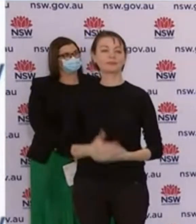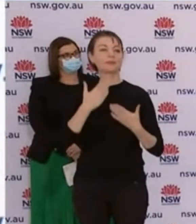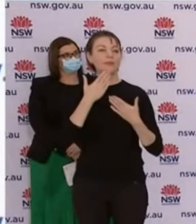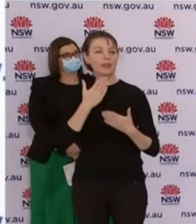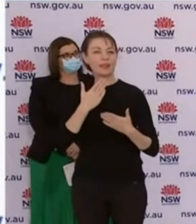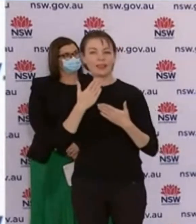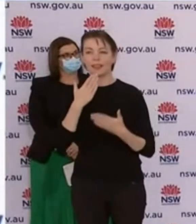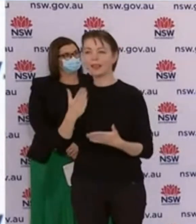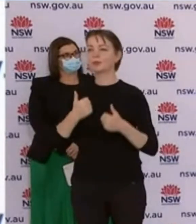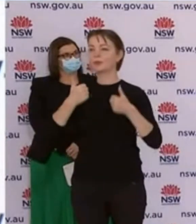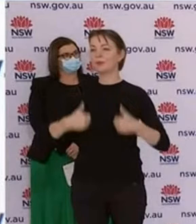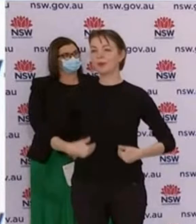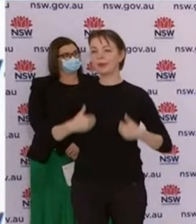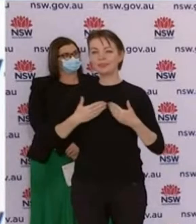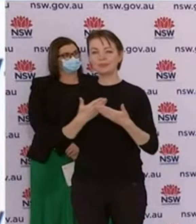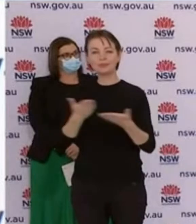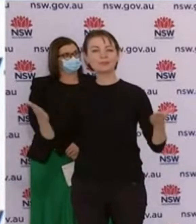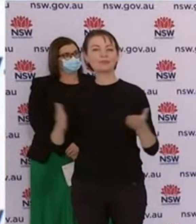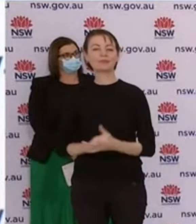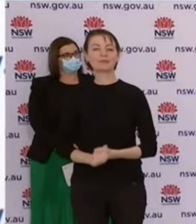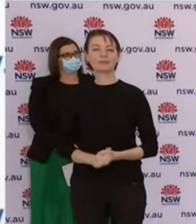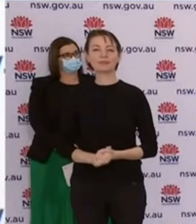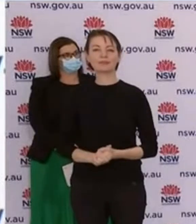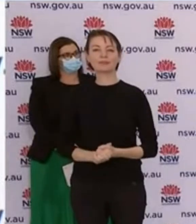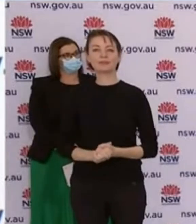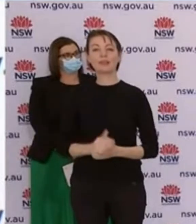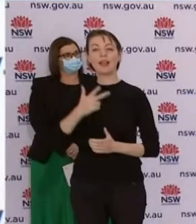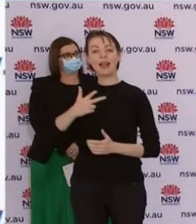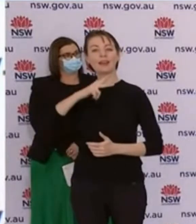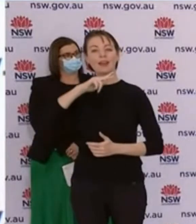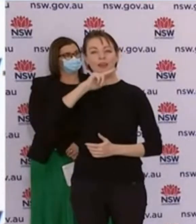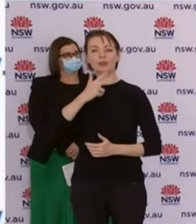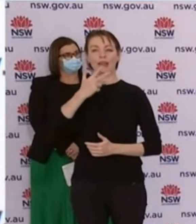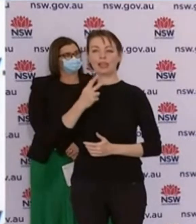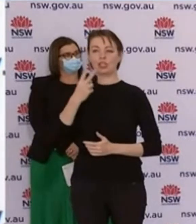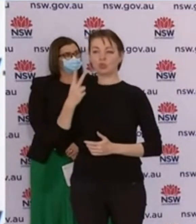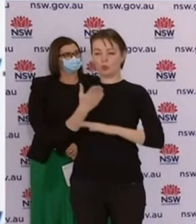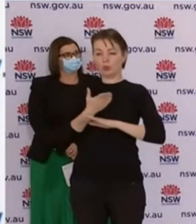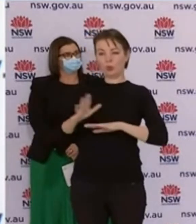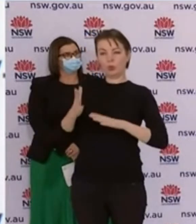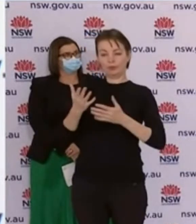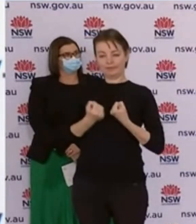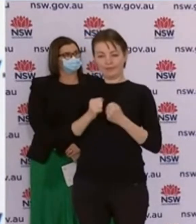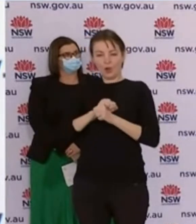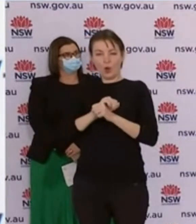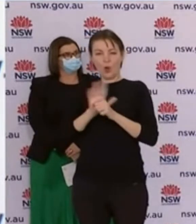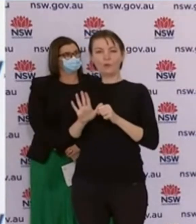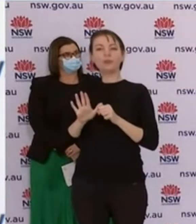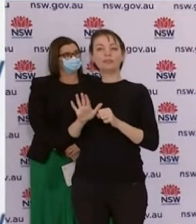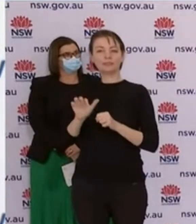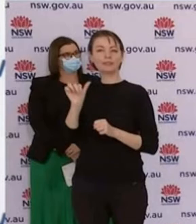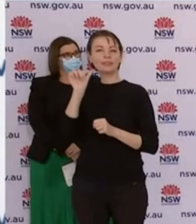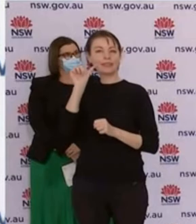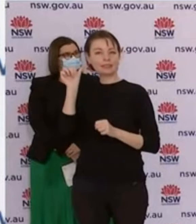Thank you very much, Premier, and good morning, everybody. There were 882 locally acquired cases of